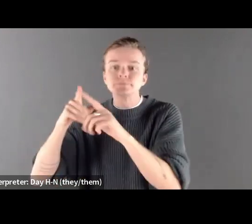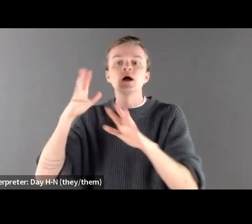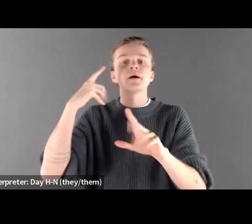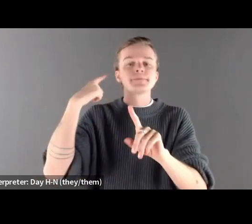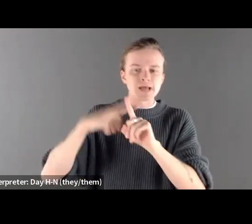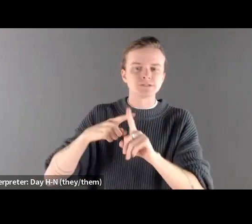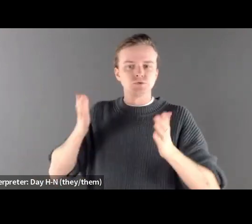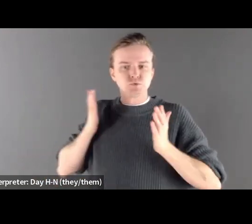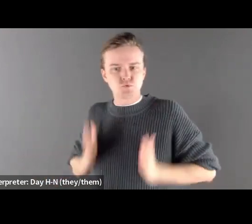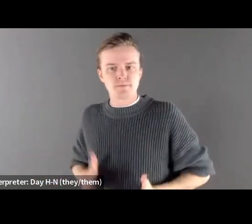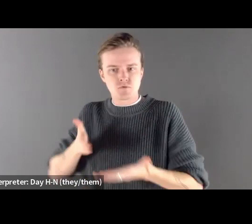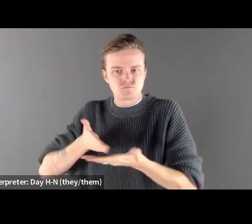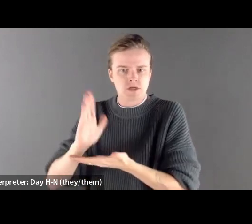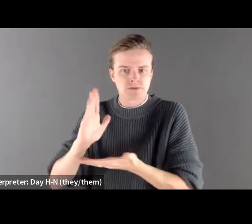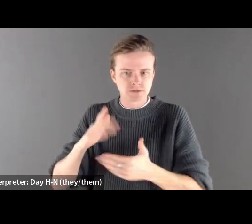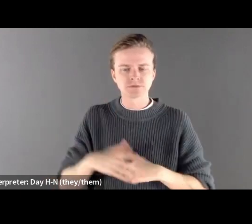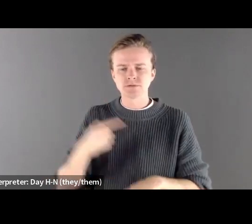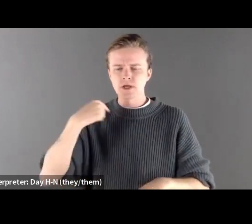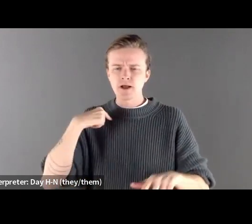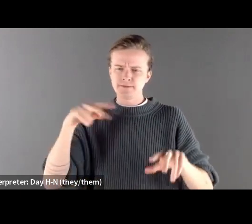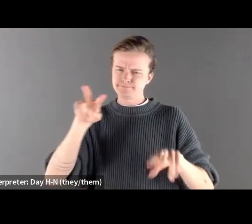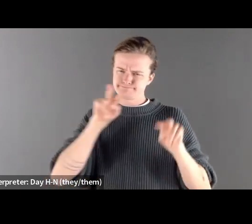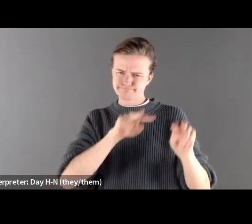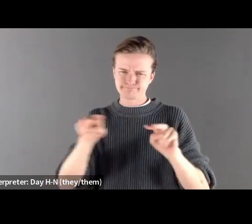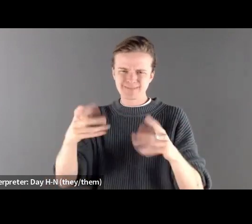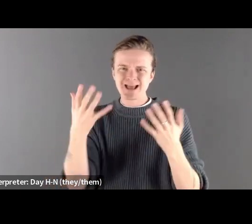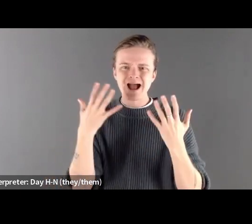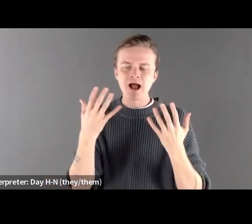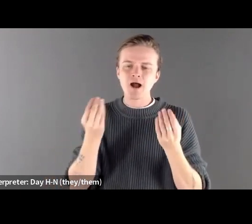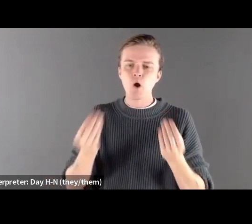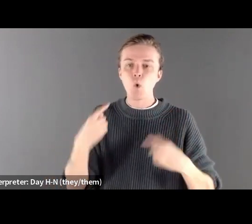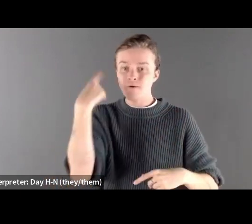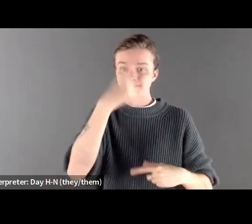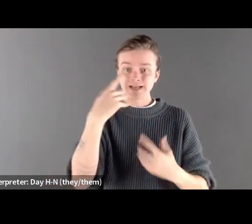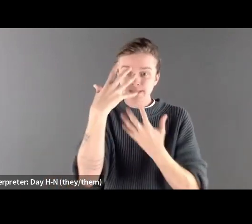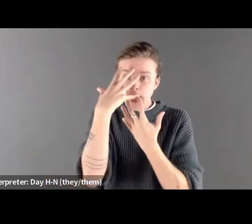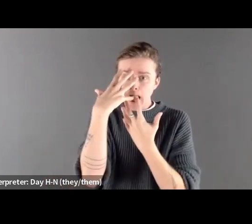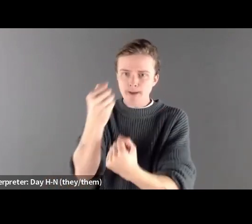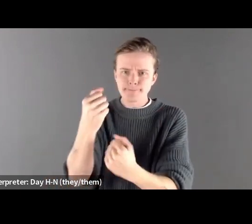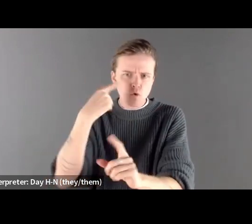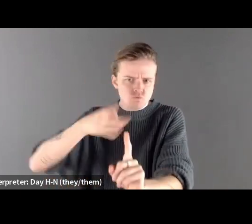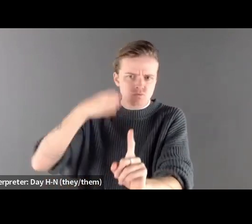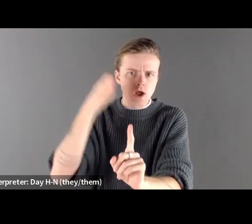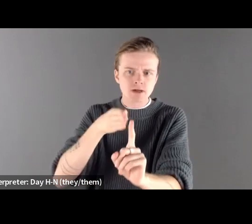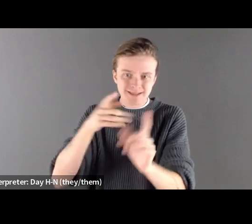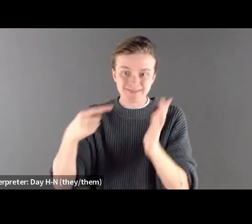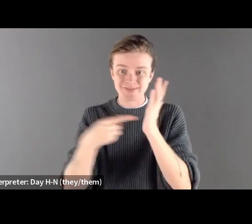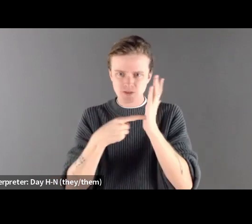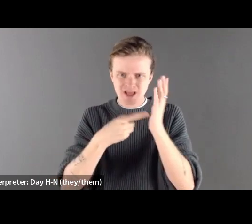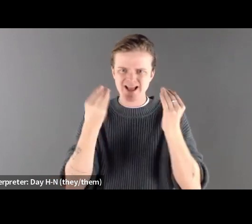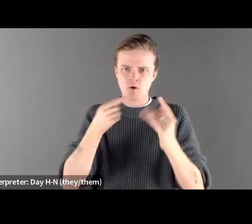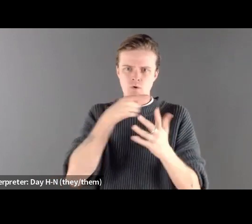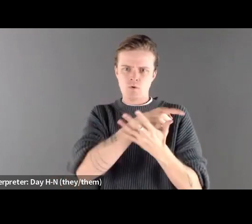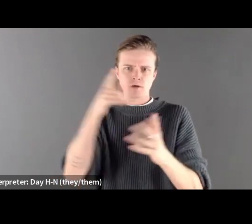on the ways in which facial recognition technologies in particular affect protesters who are attempting